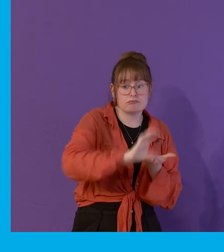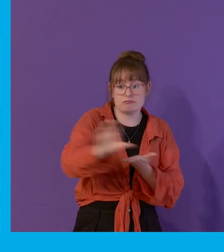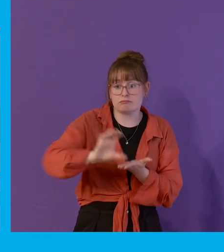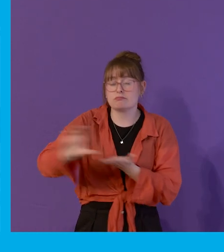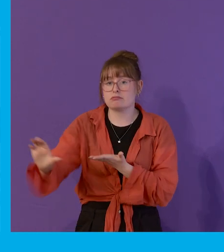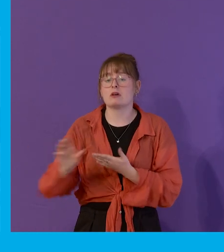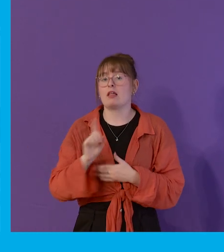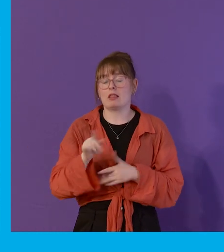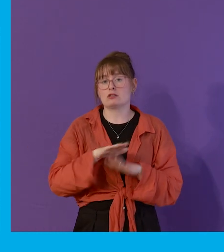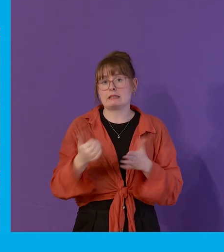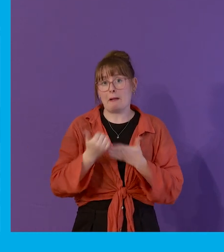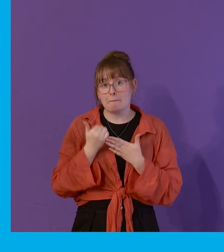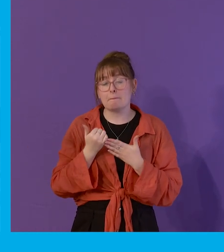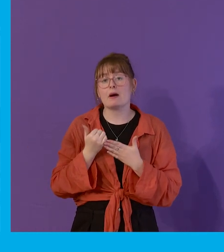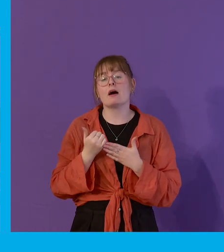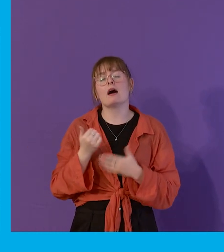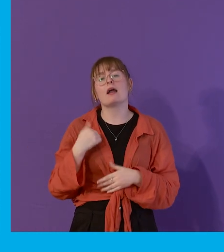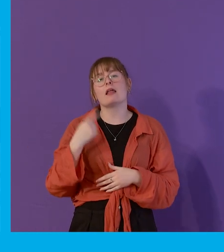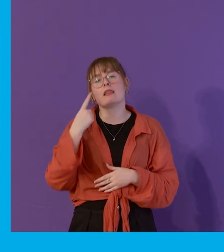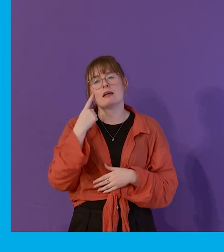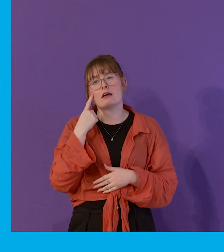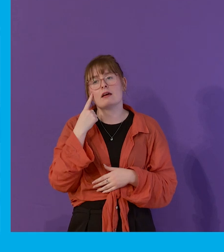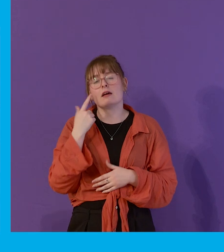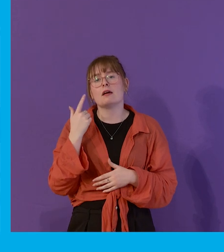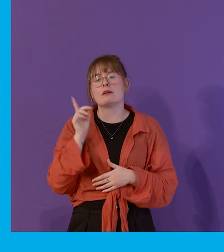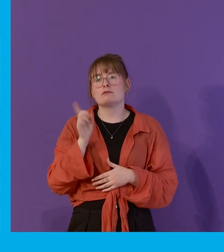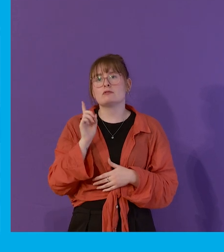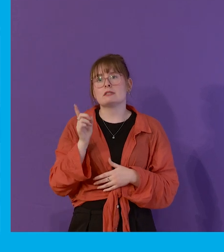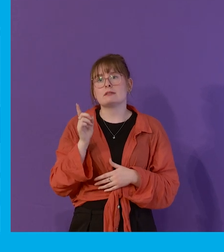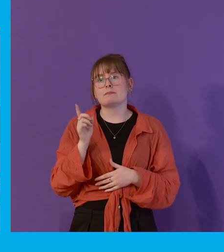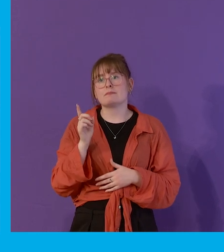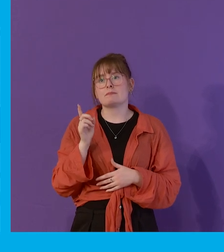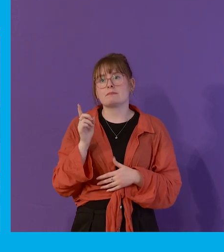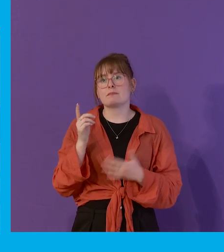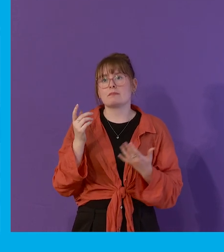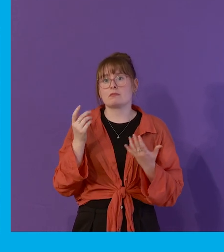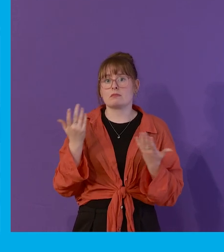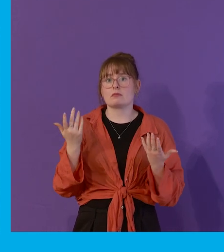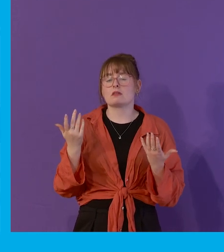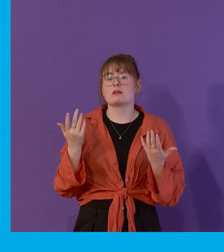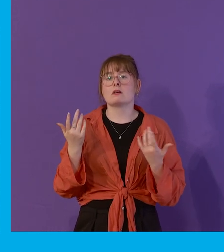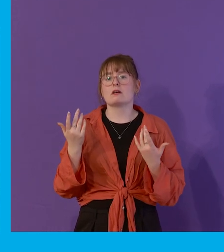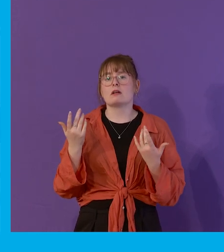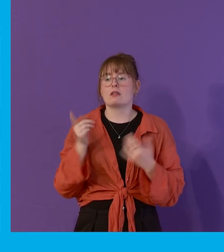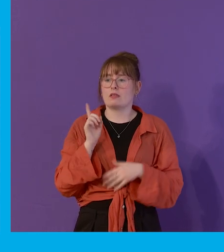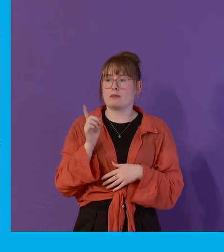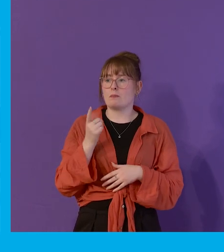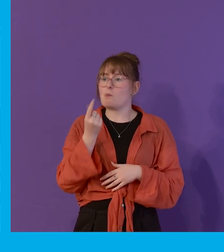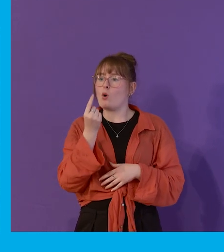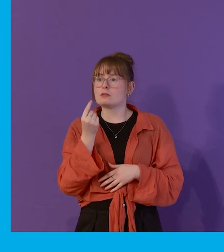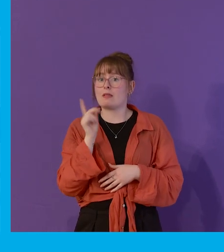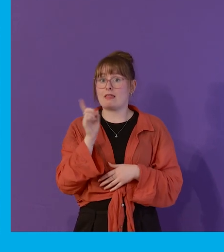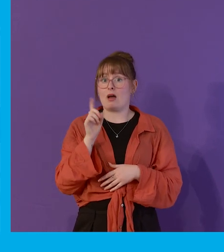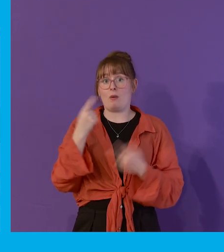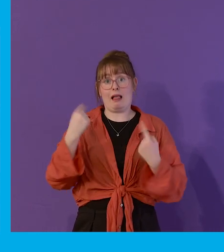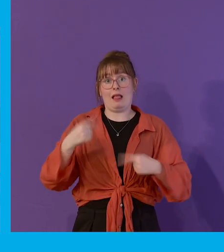name. And what it does is it prevents us from marshalling resources in a way that perhaps would allow us to